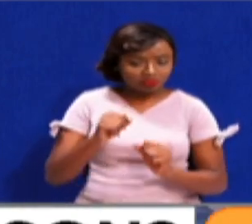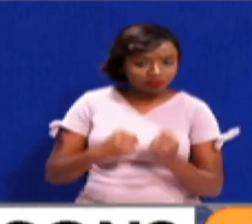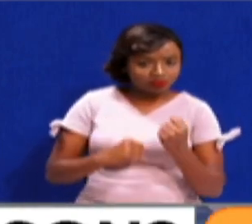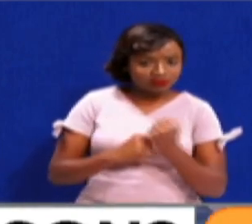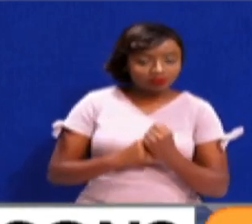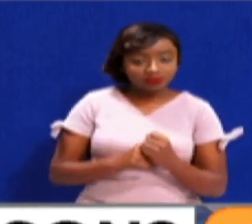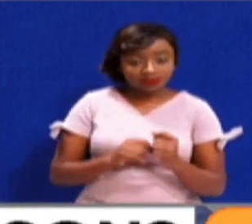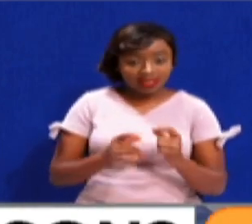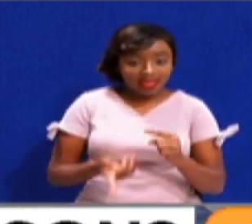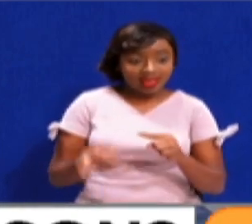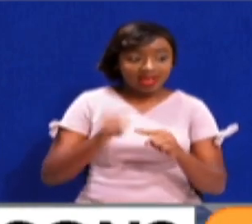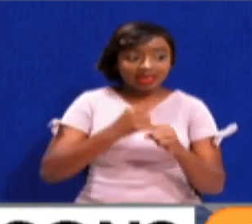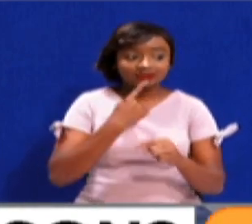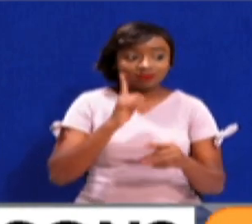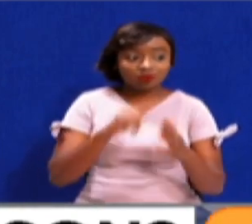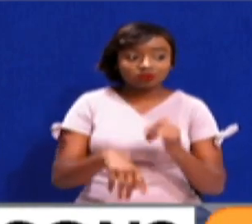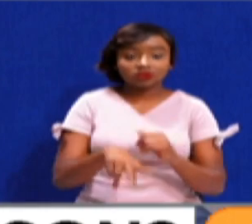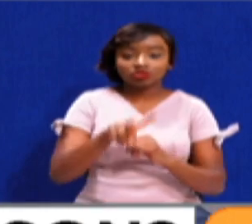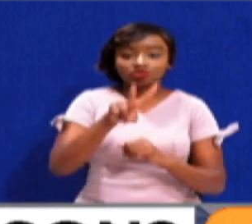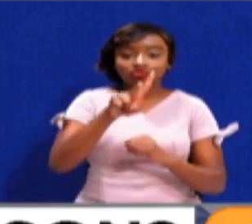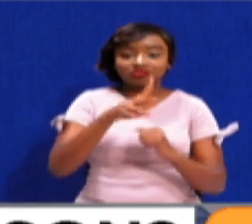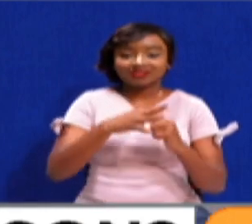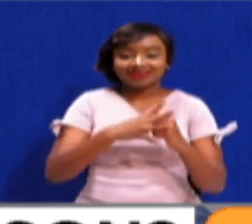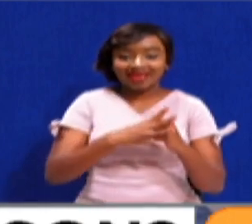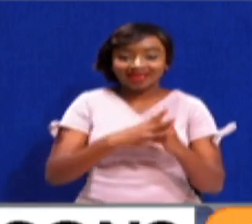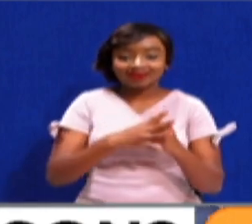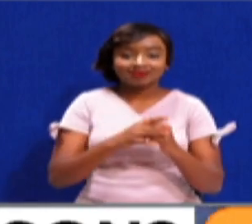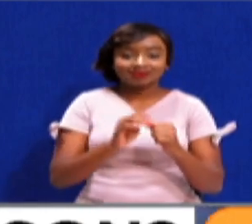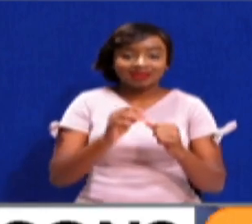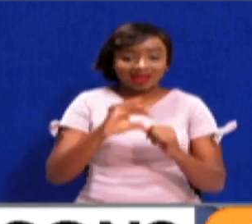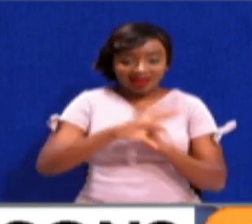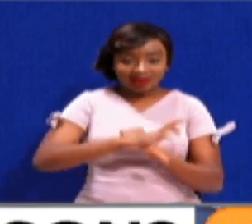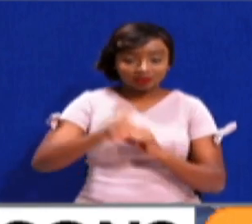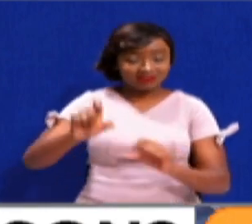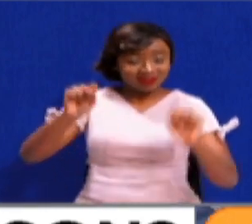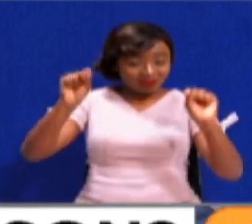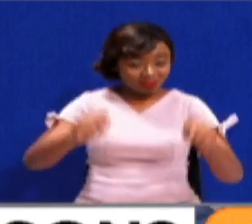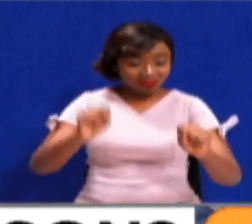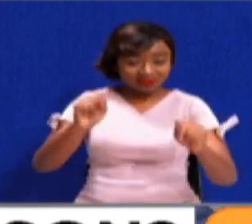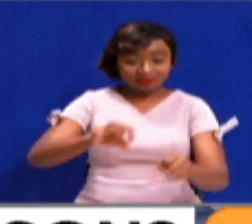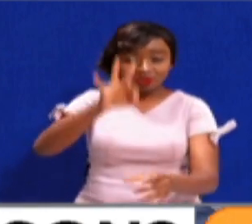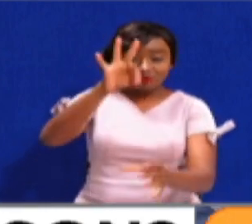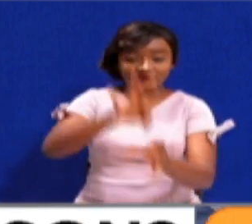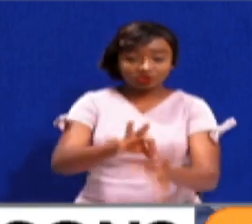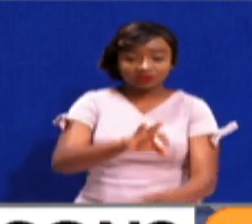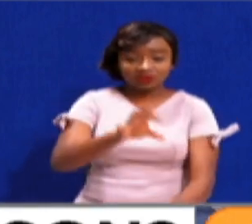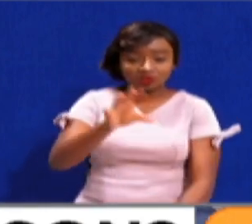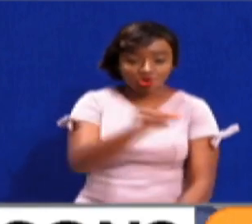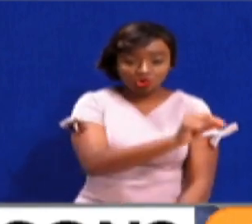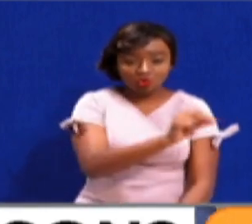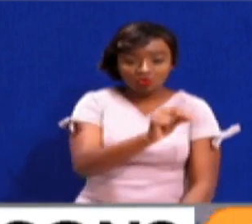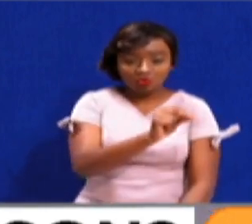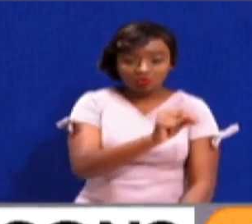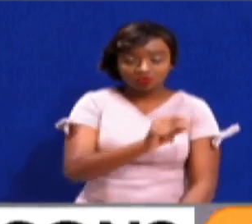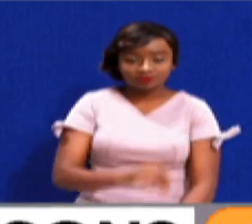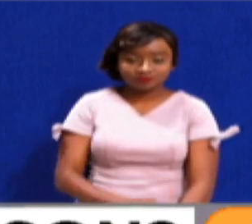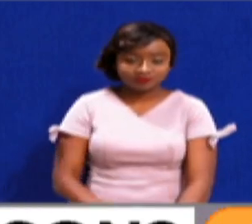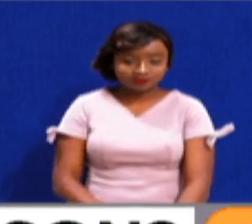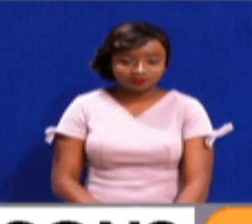say that 29 potential counties may vote no, as opposed to 18 solidly